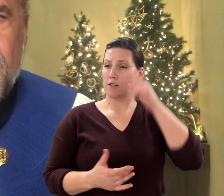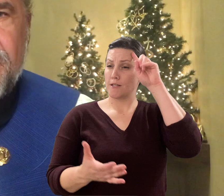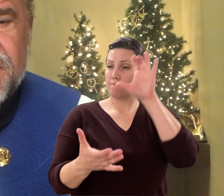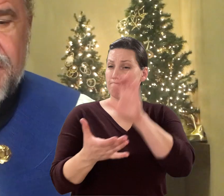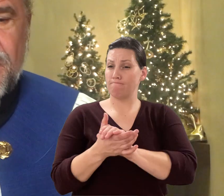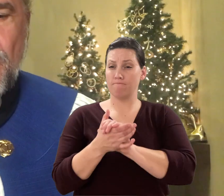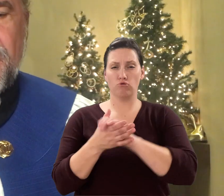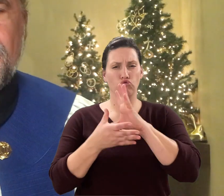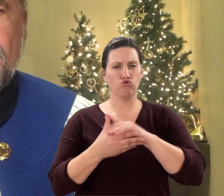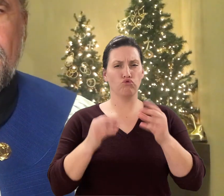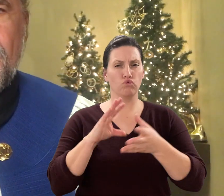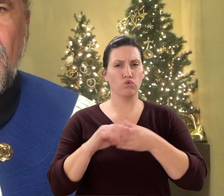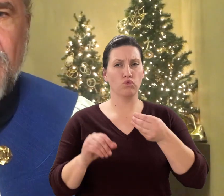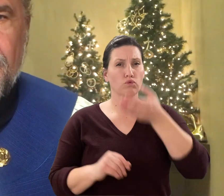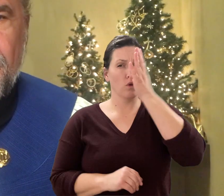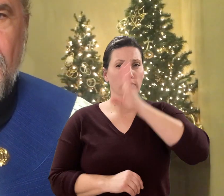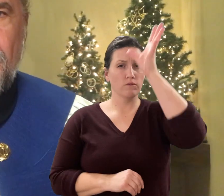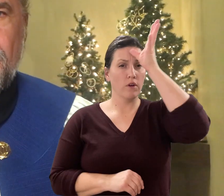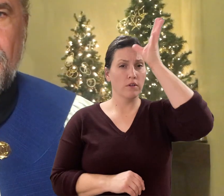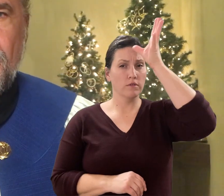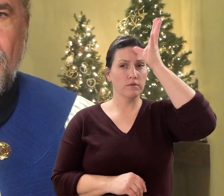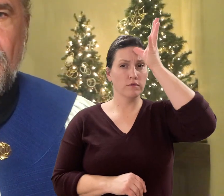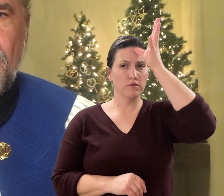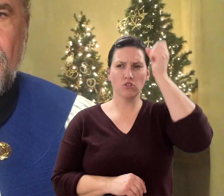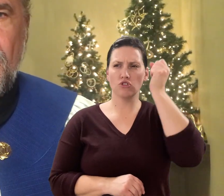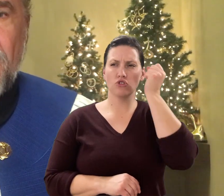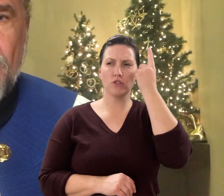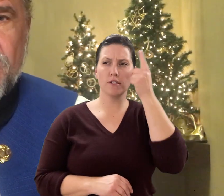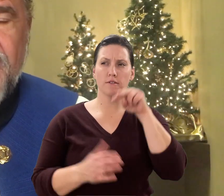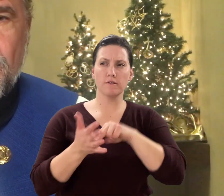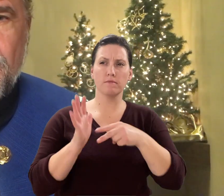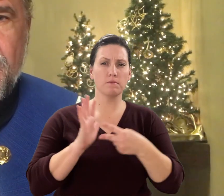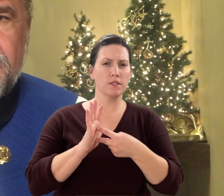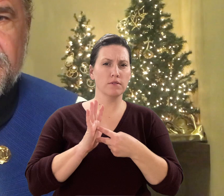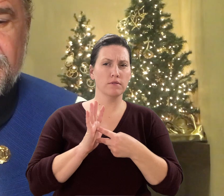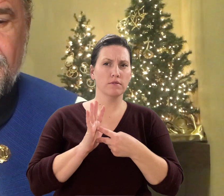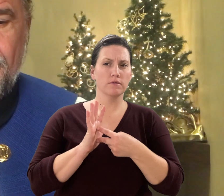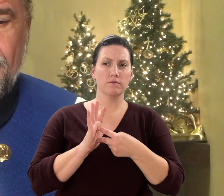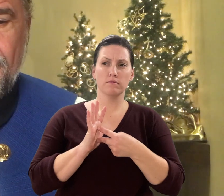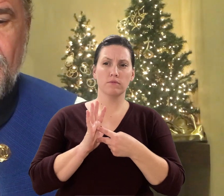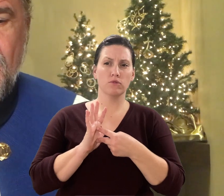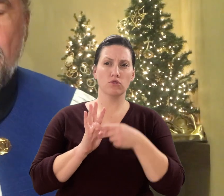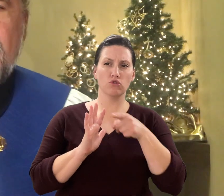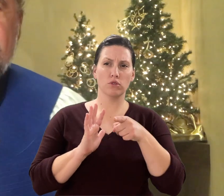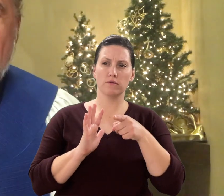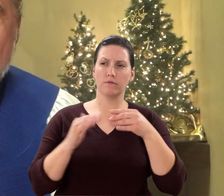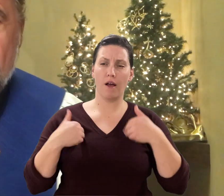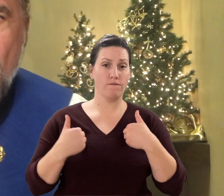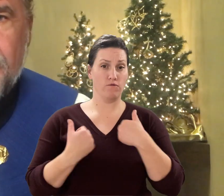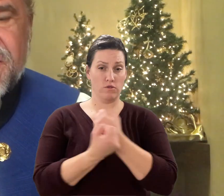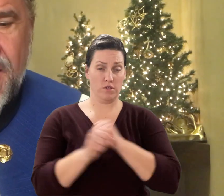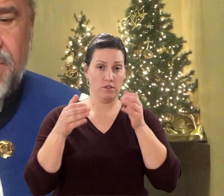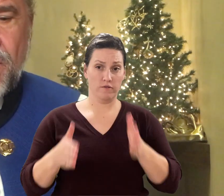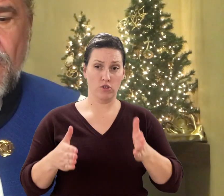Today, believe the testimony of God the Father and understand what it means. It means that you